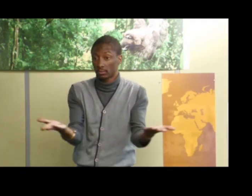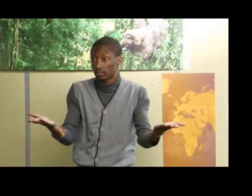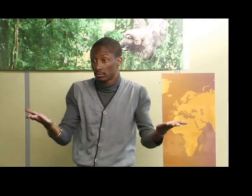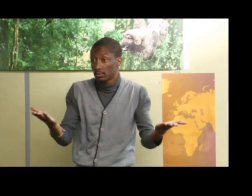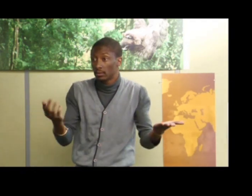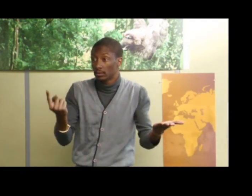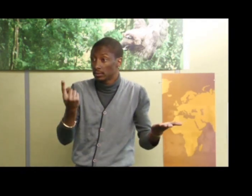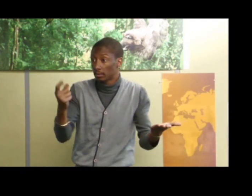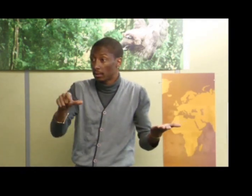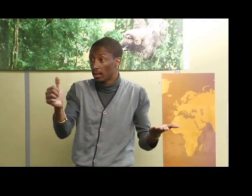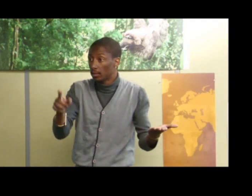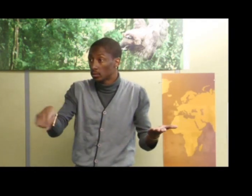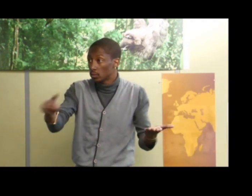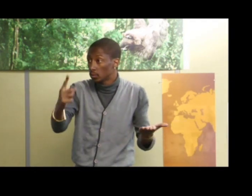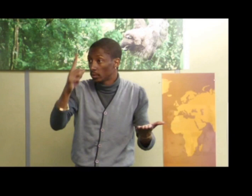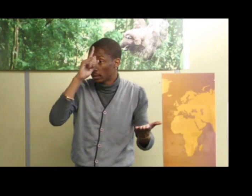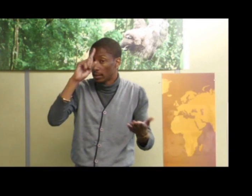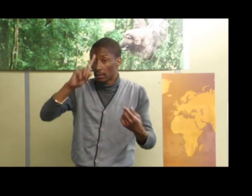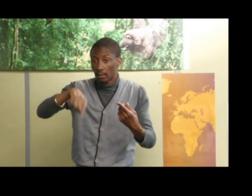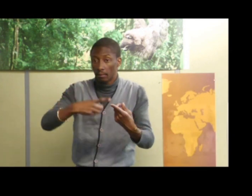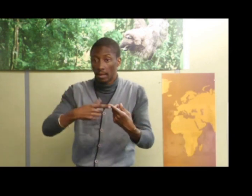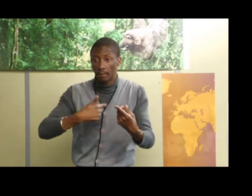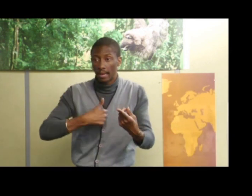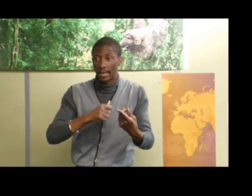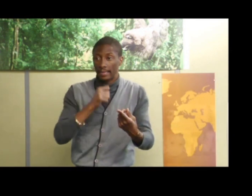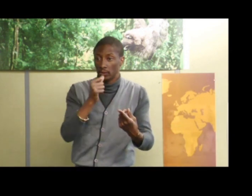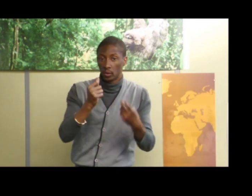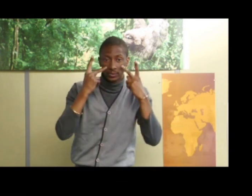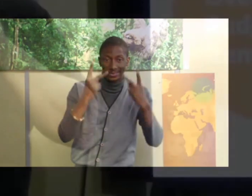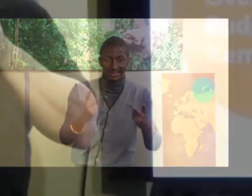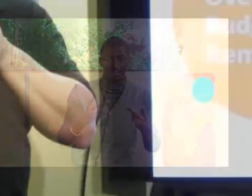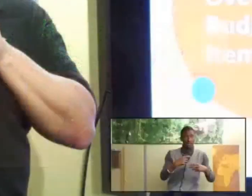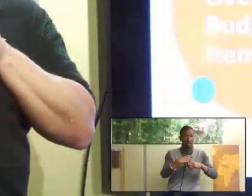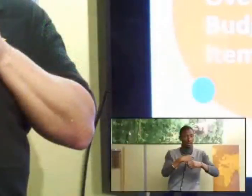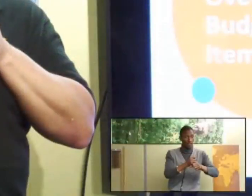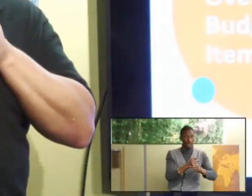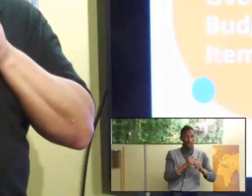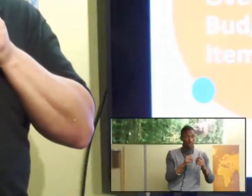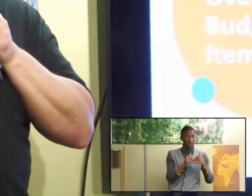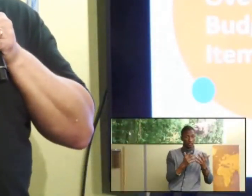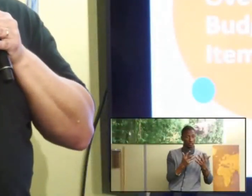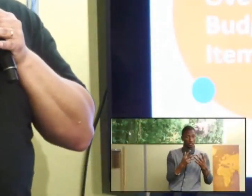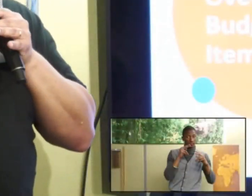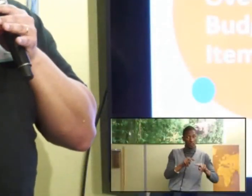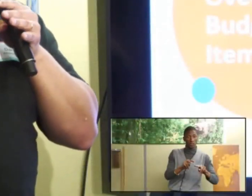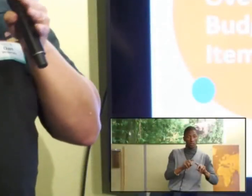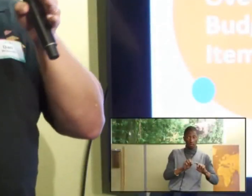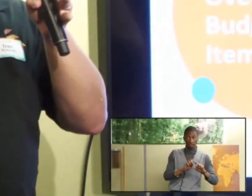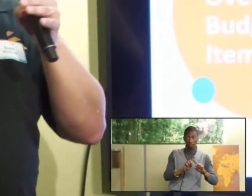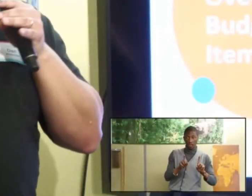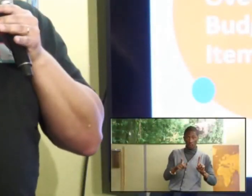can think of that I don't see on a fabricator's level that you guys should be?